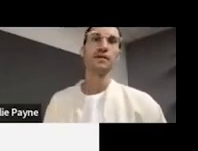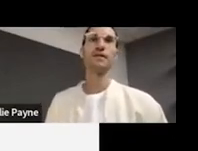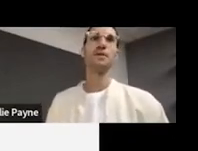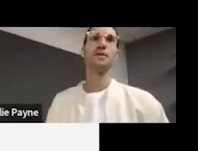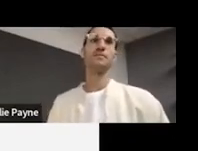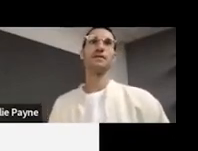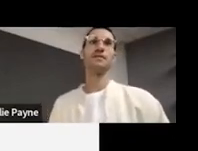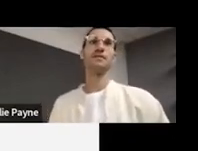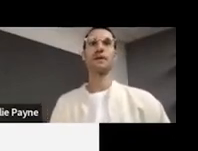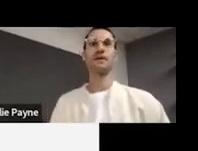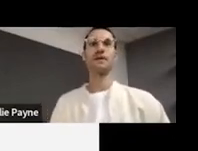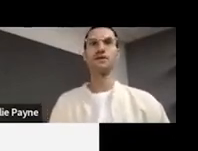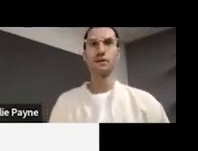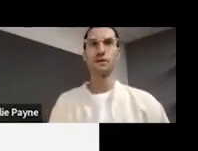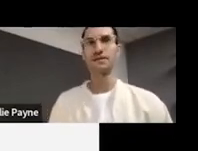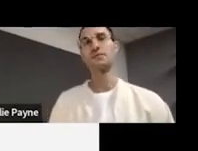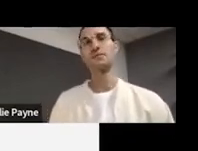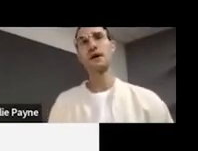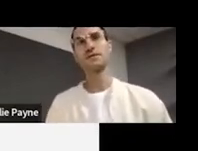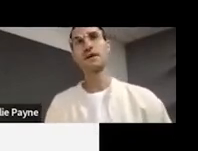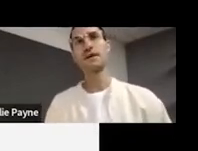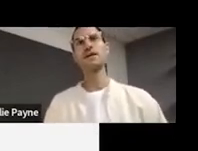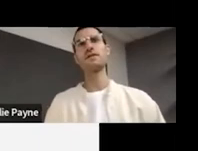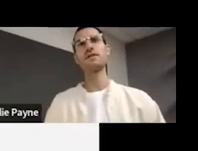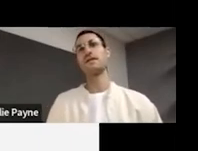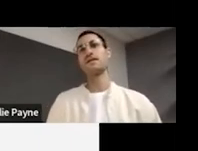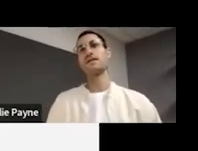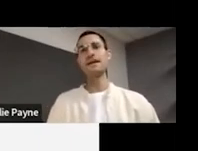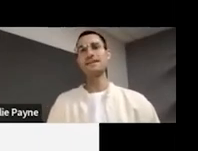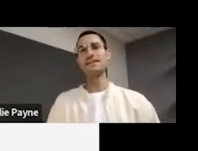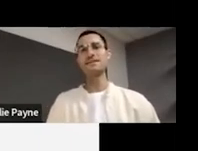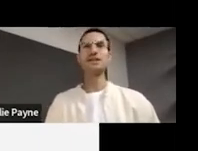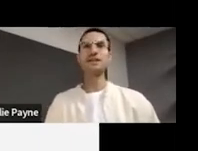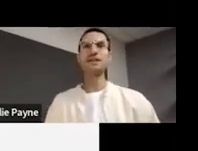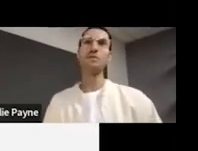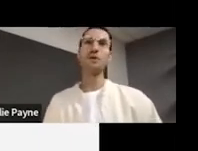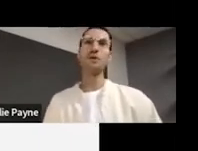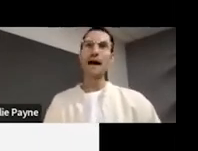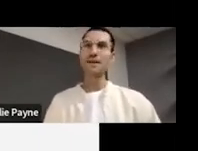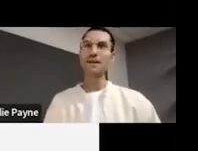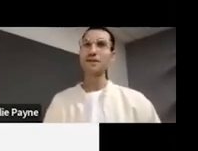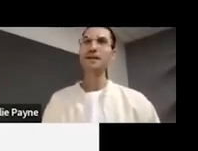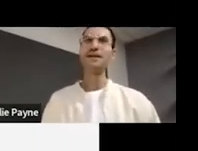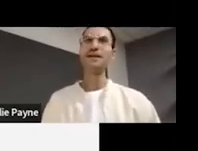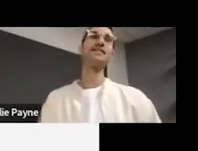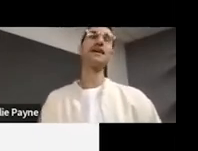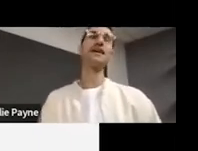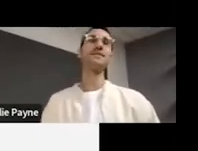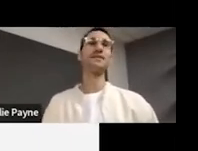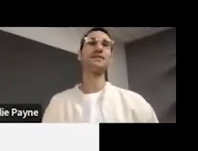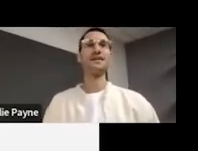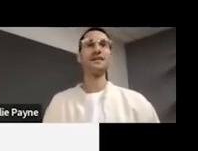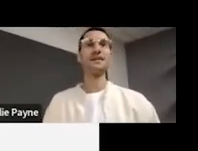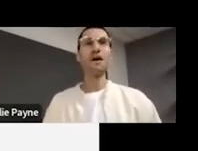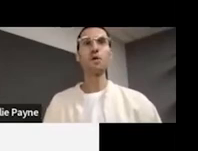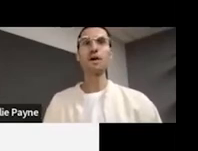All co-designers and participants expressed enthusiasm about SoundCells. Many especially liked how it played back the music as they